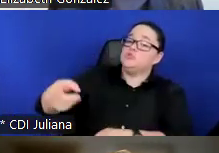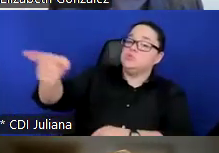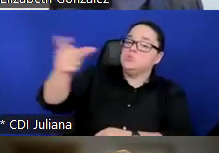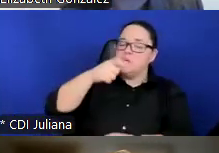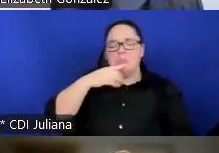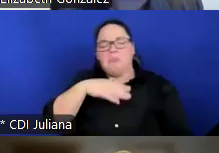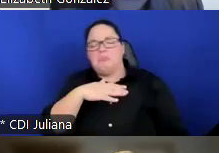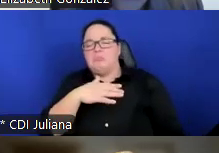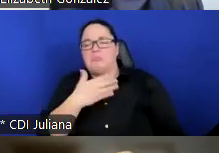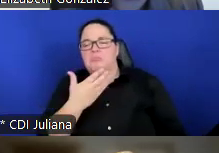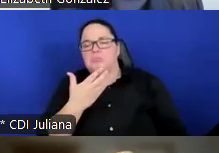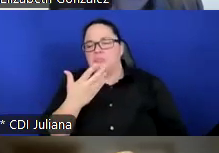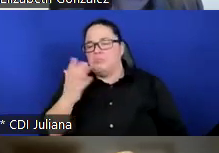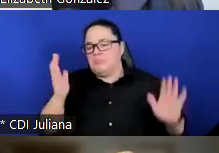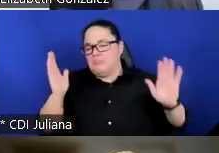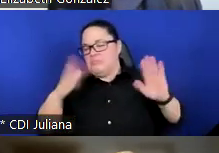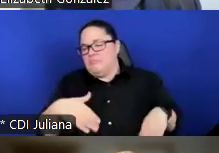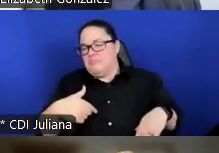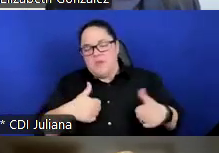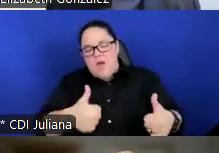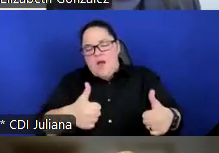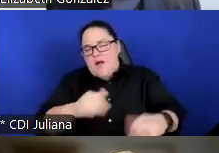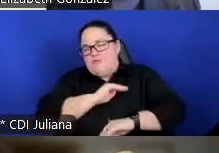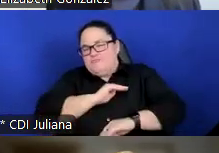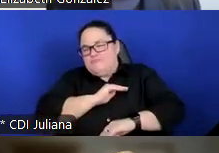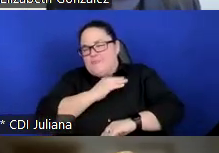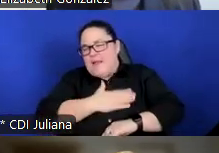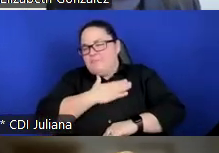have to pay this debt. I never meant to pay it anyway.